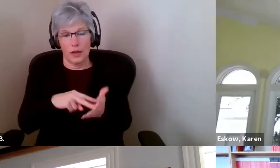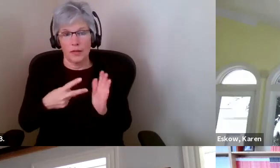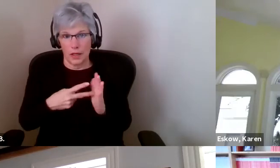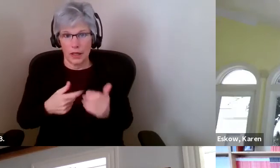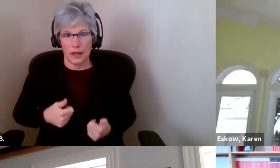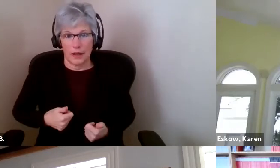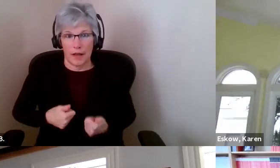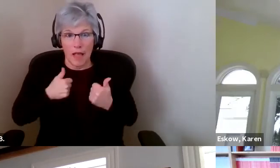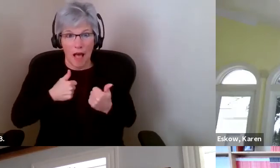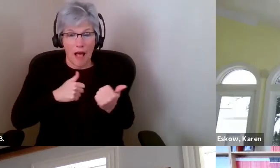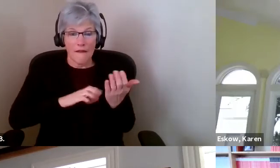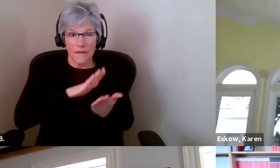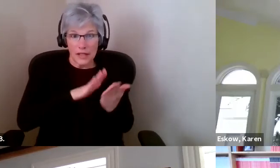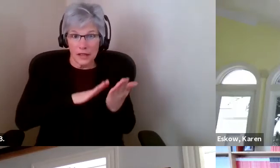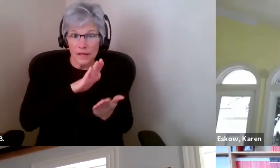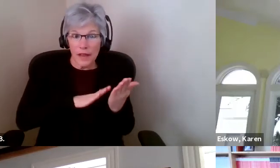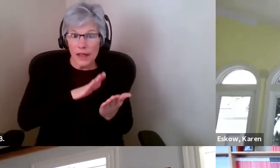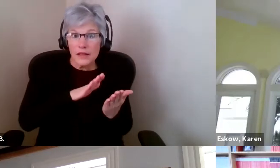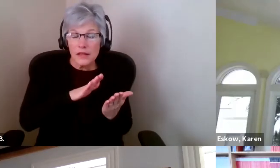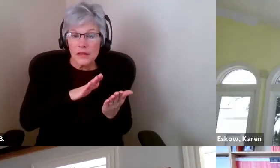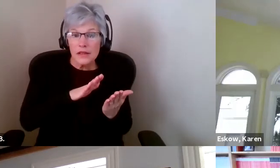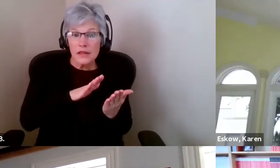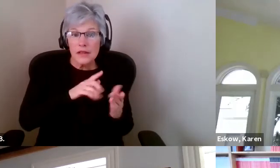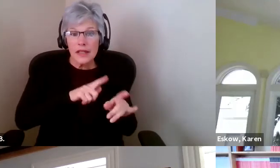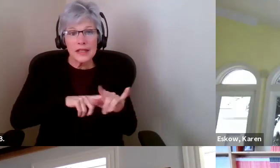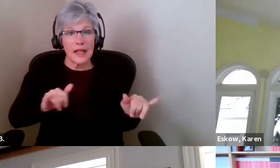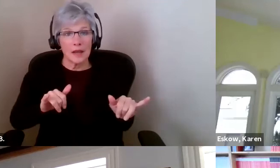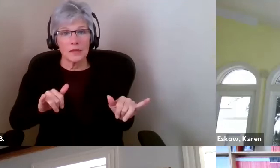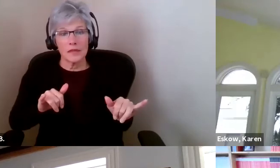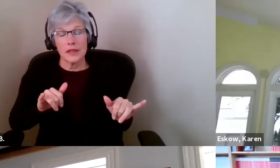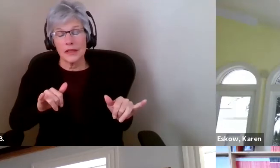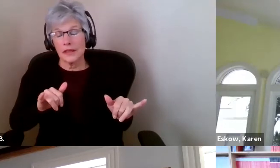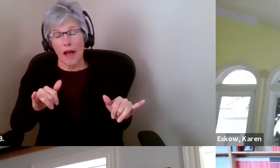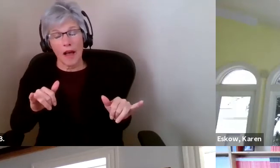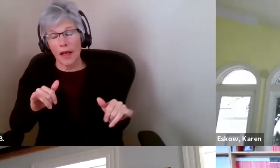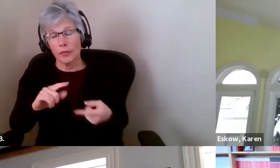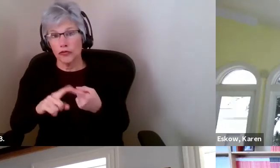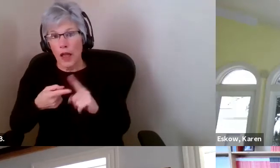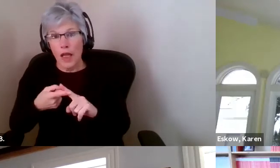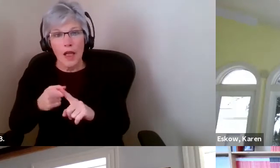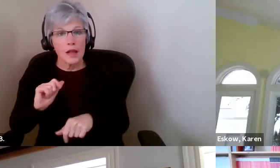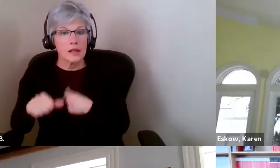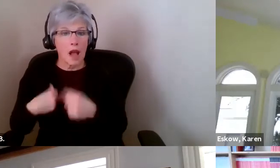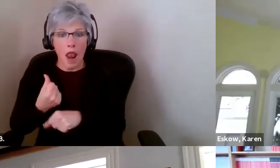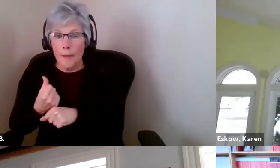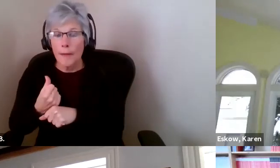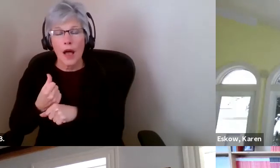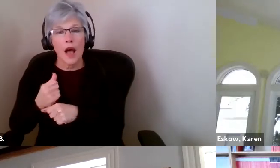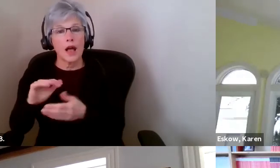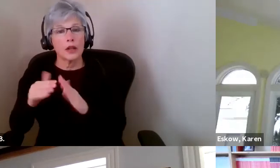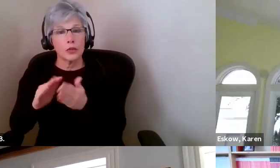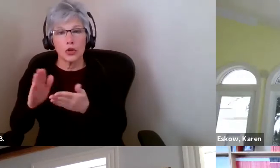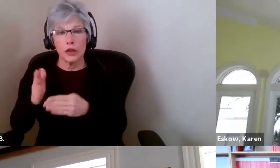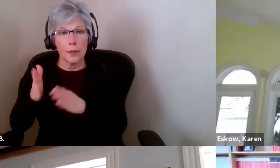component, and then we can let anyone in wherever they are, friends, alumni, community partners, and so